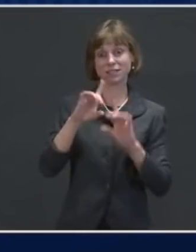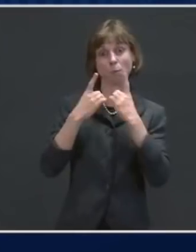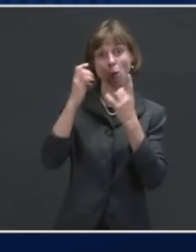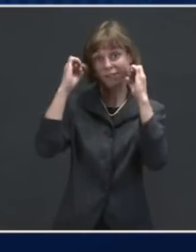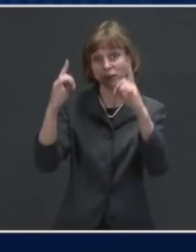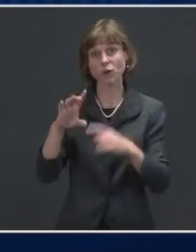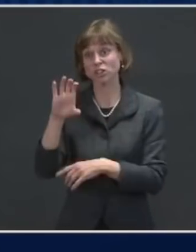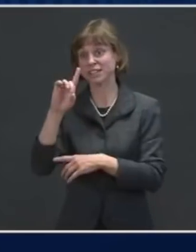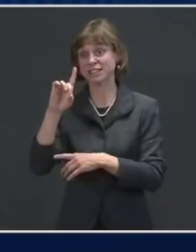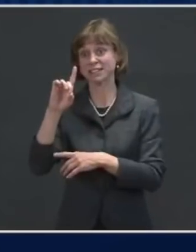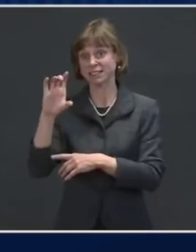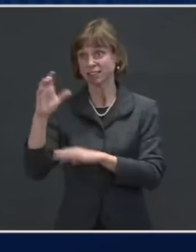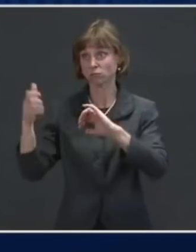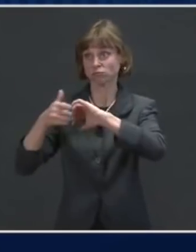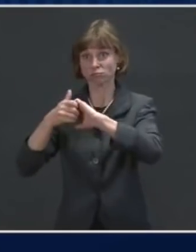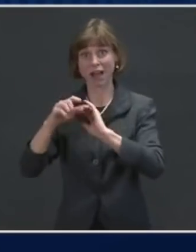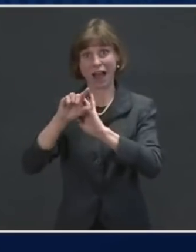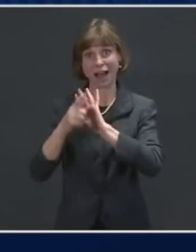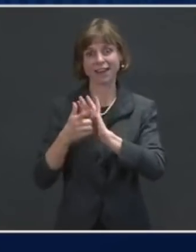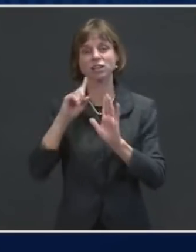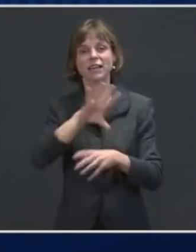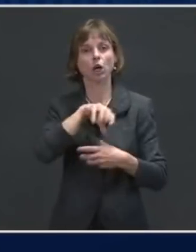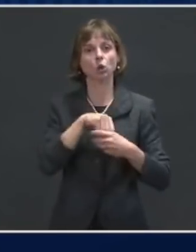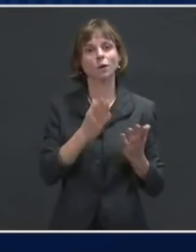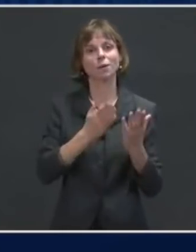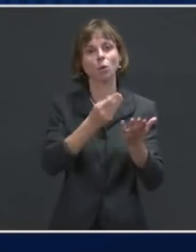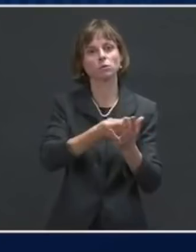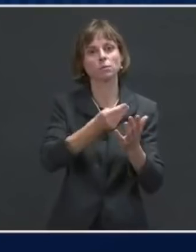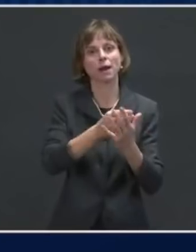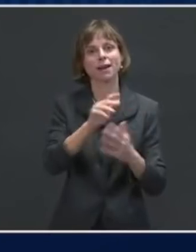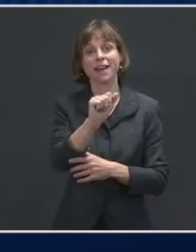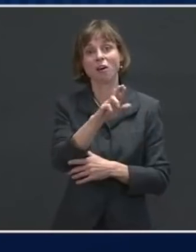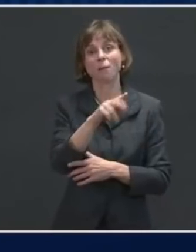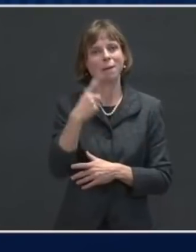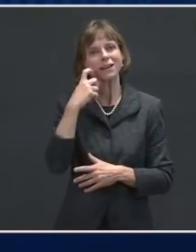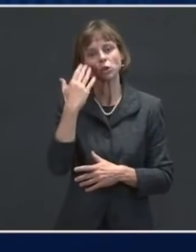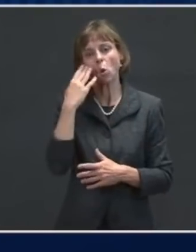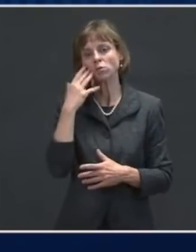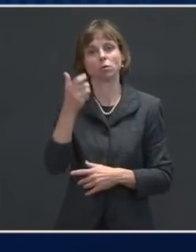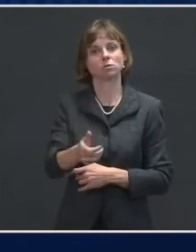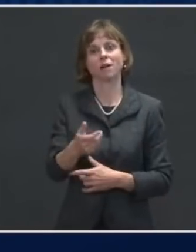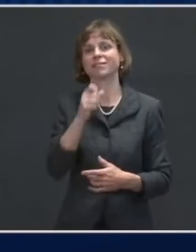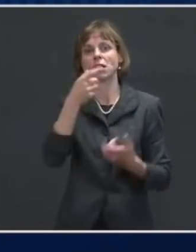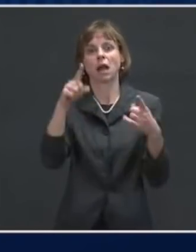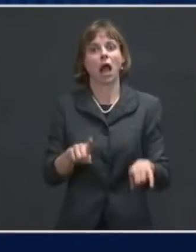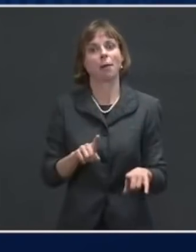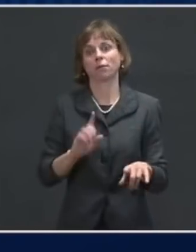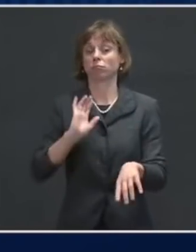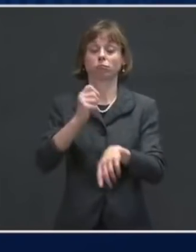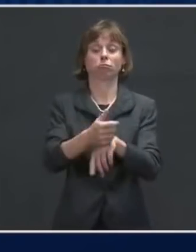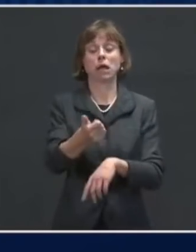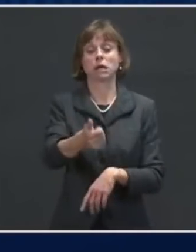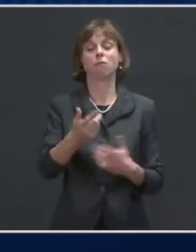guidelines. That's why he's put proposed funding in the American Rescue Plan, because he knows that's not going to happen on its own. It's going to need some assistance to make